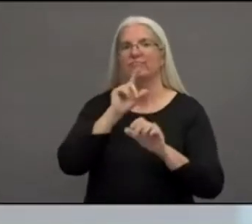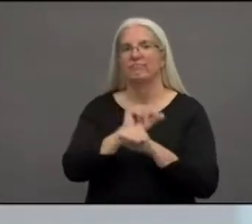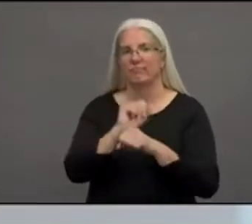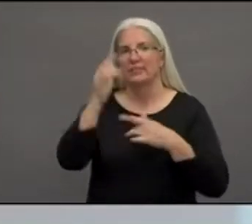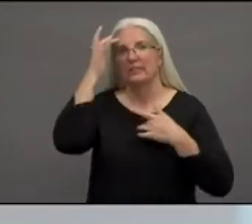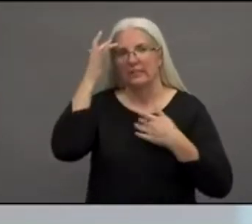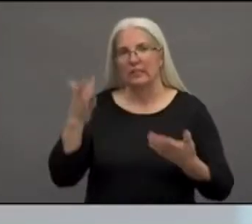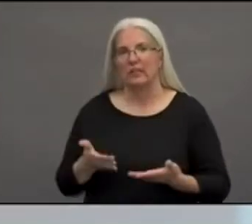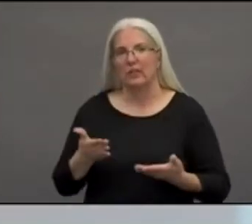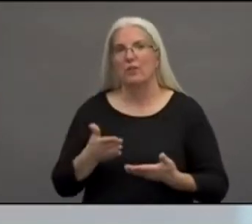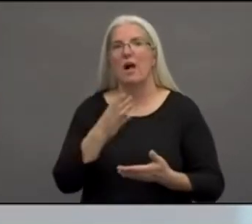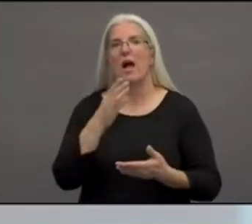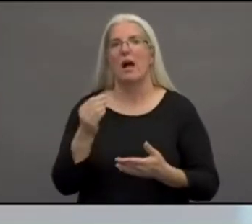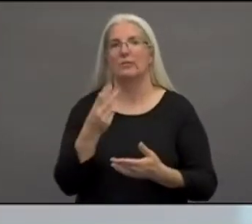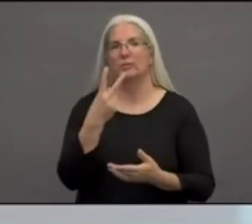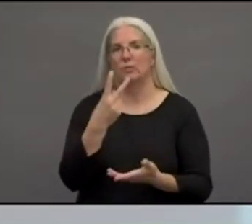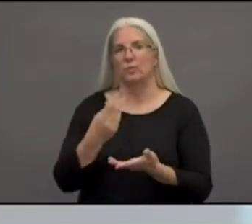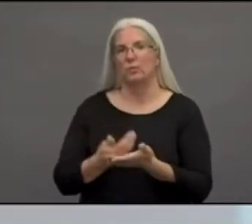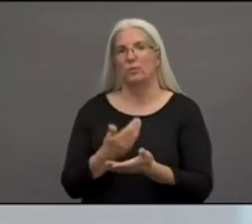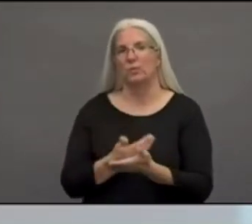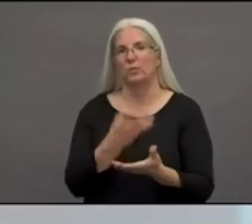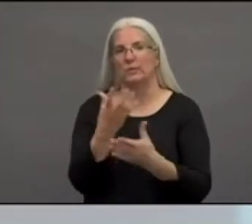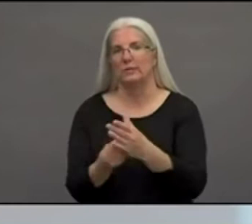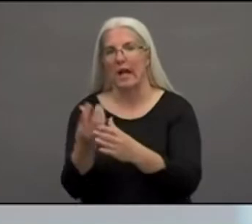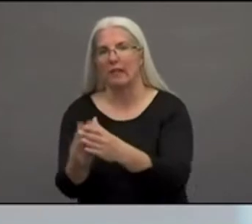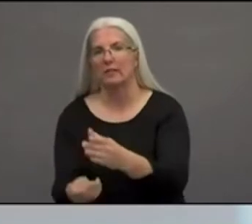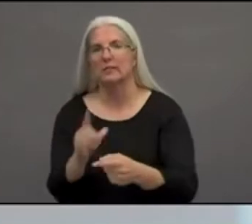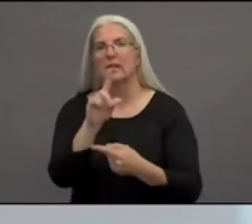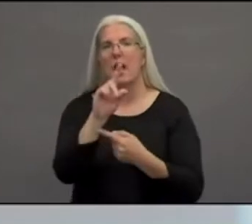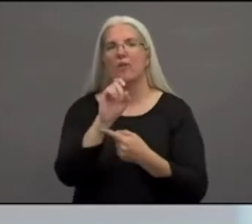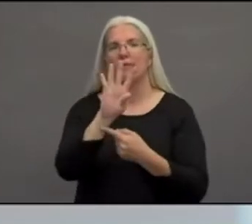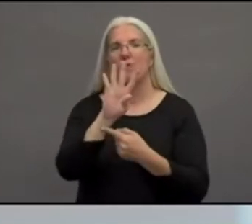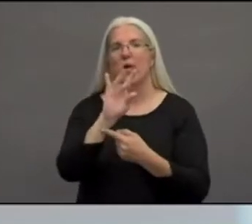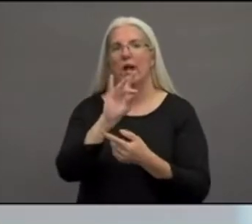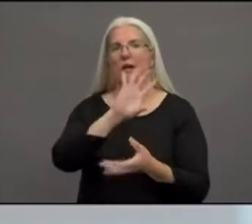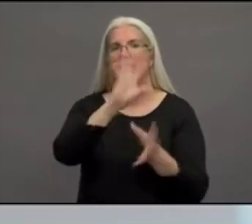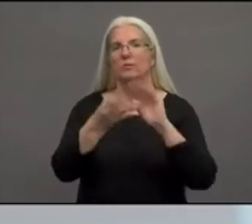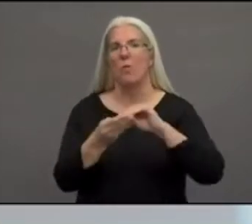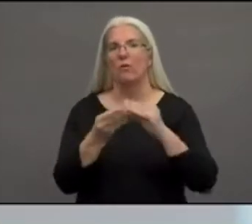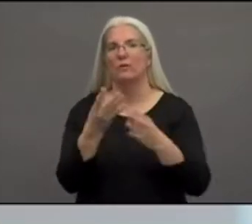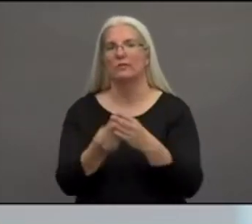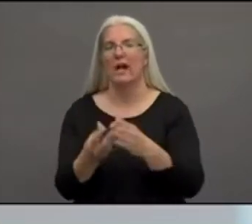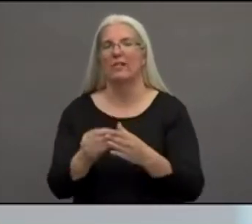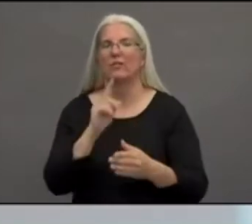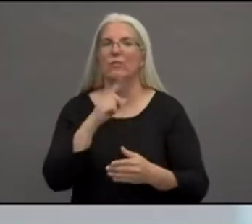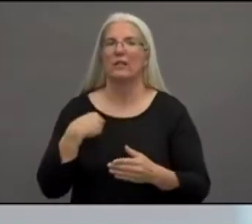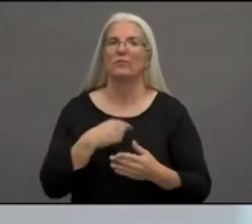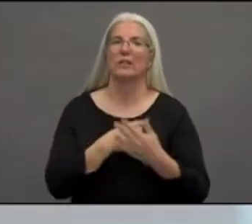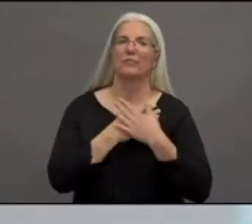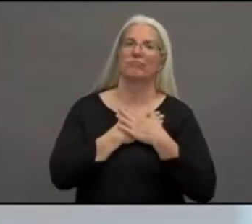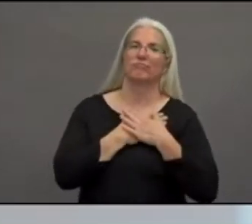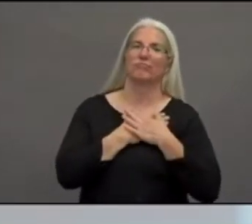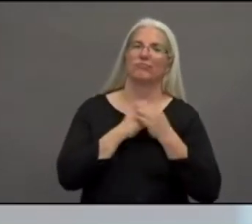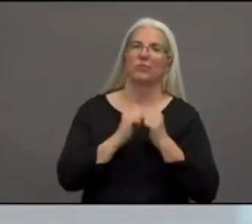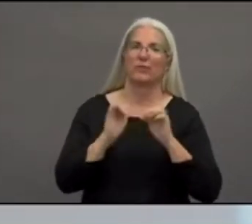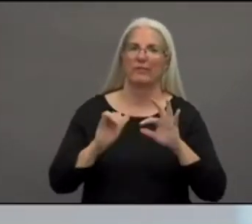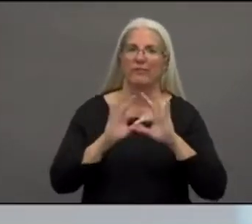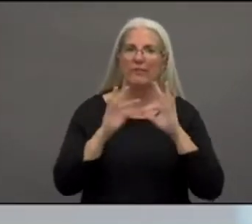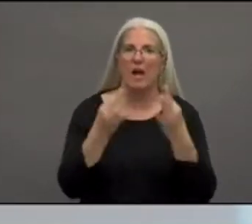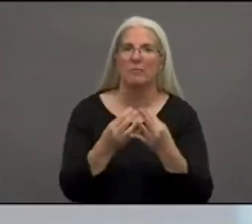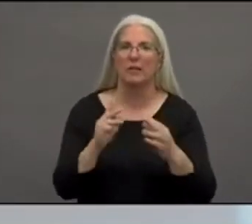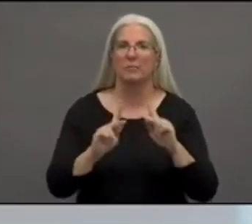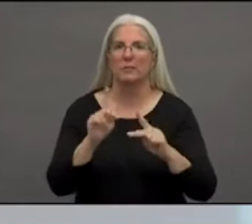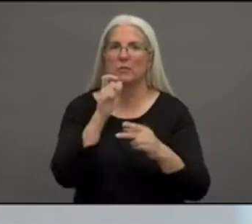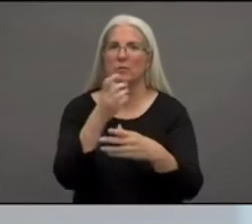and 148 total deaths. Our thoughts are certainly with the families who have lost loved ones due to